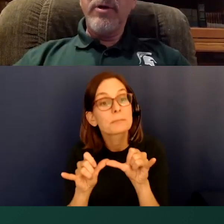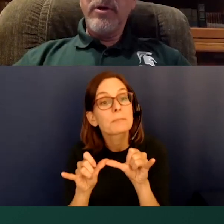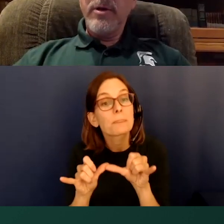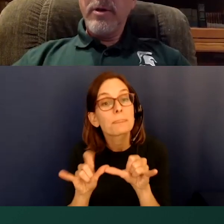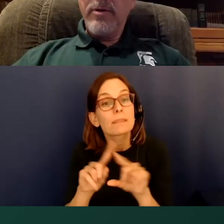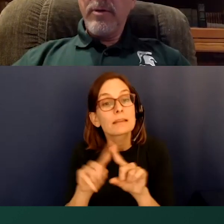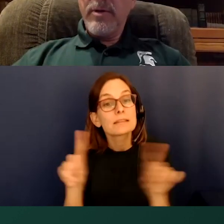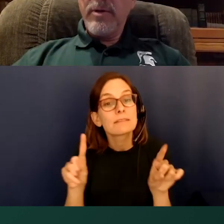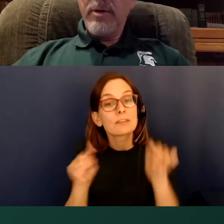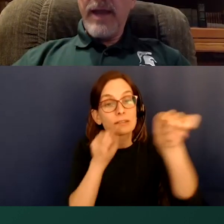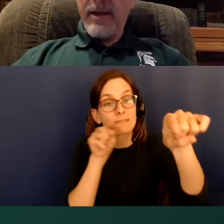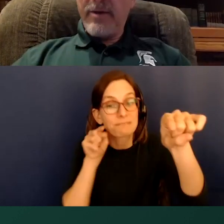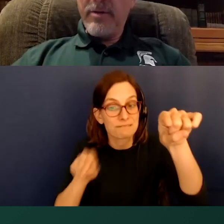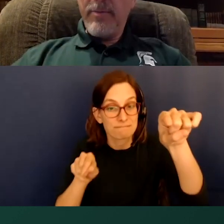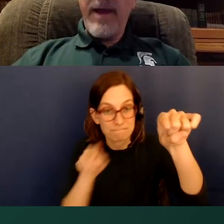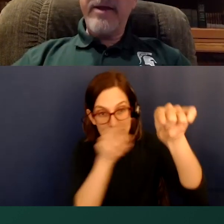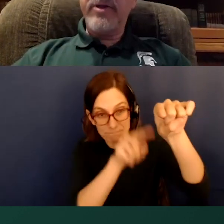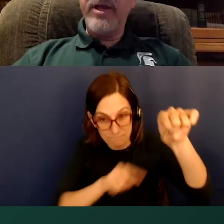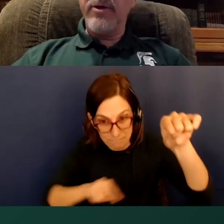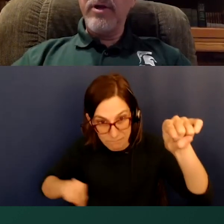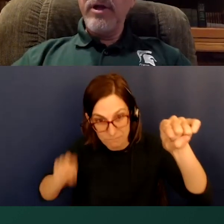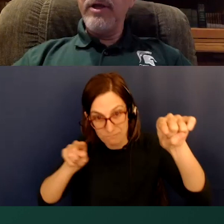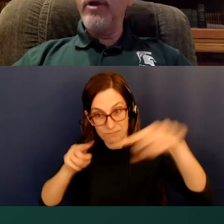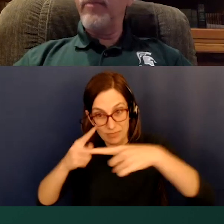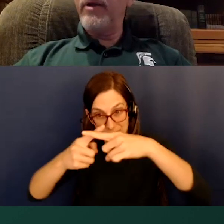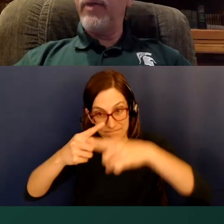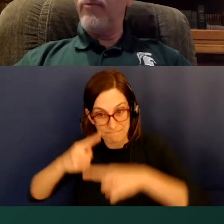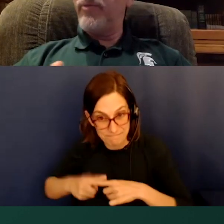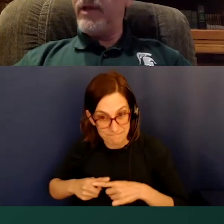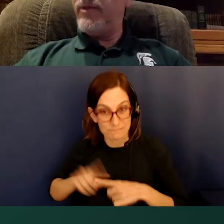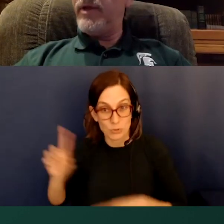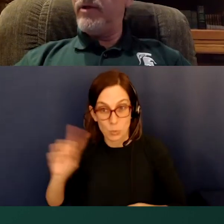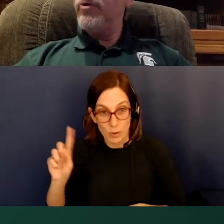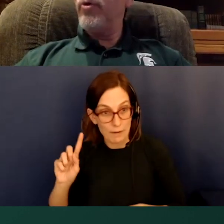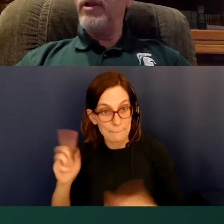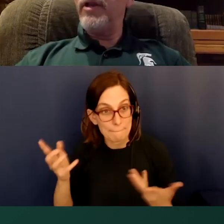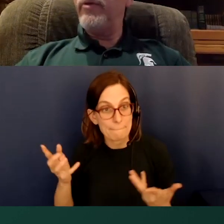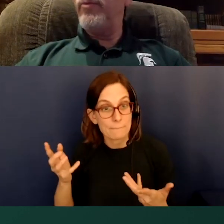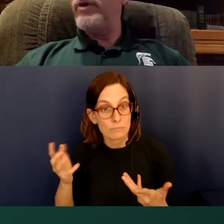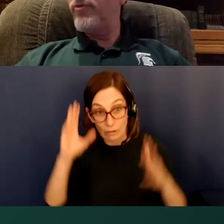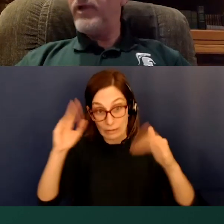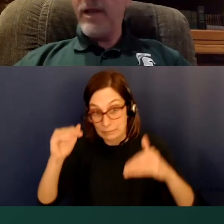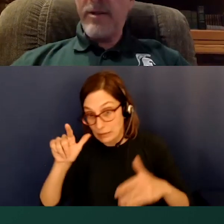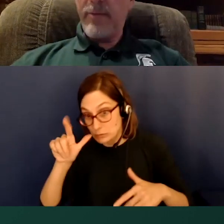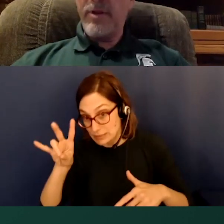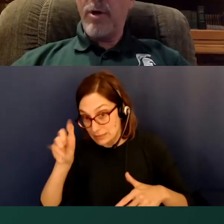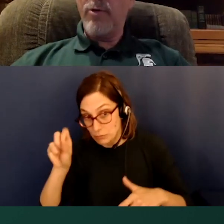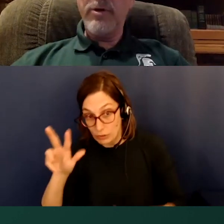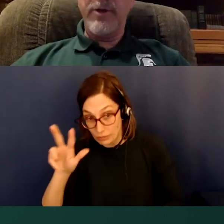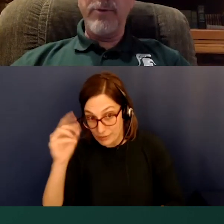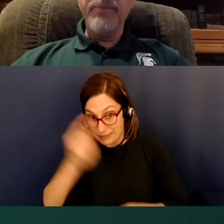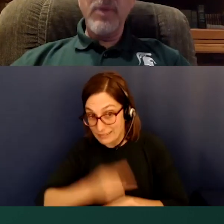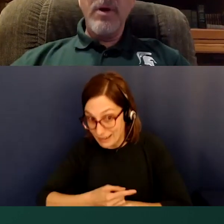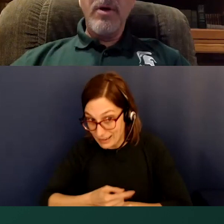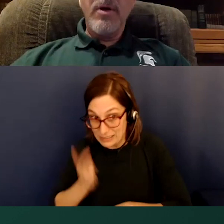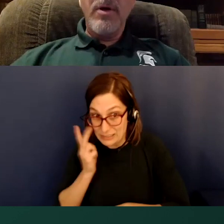here and back to here? You'd expect that would be the 27.3 days that we saw